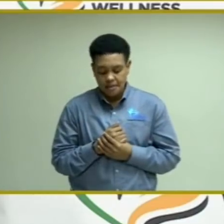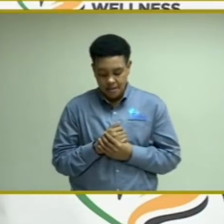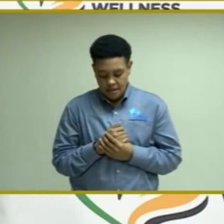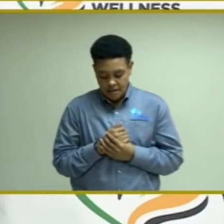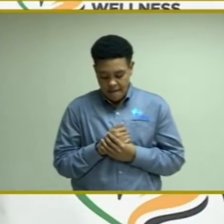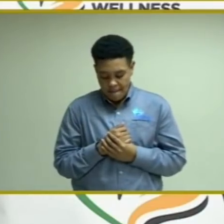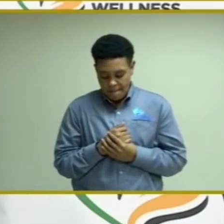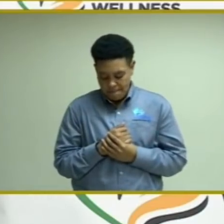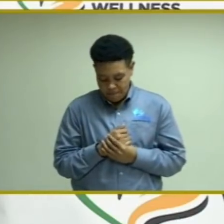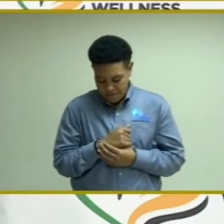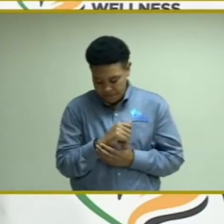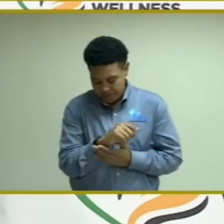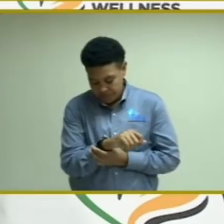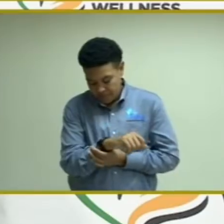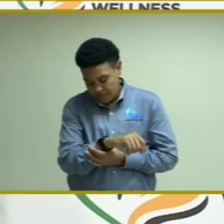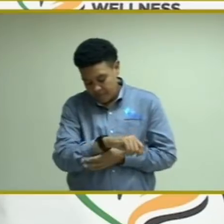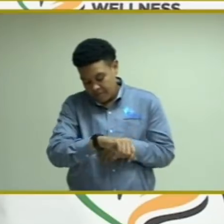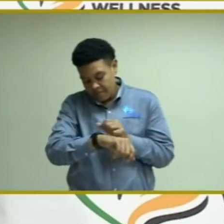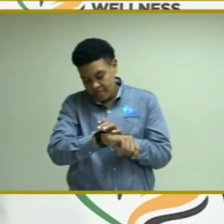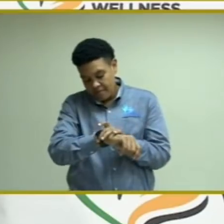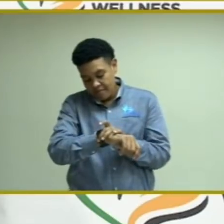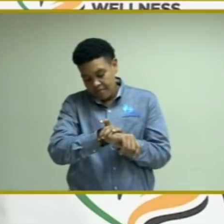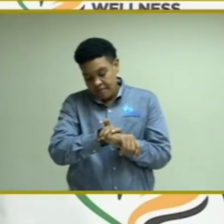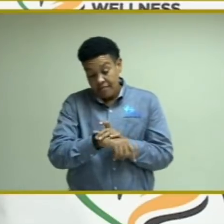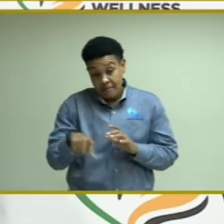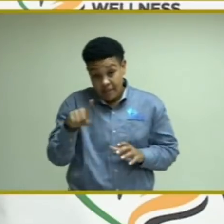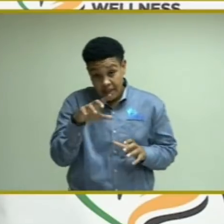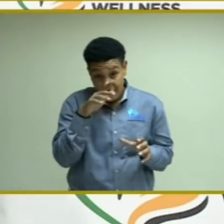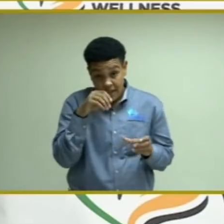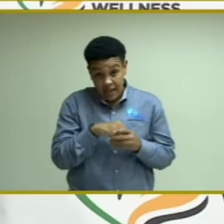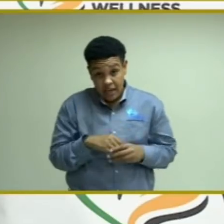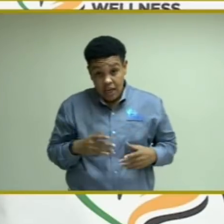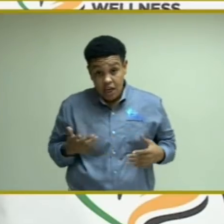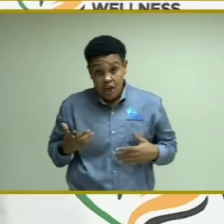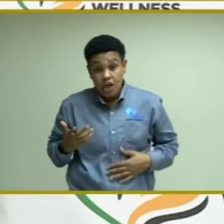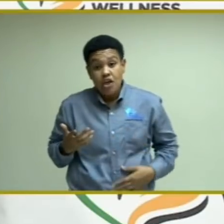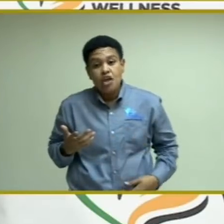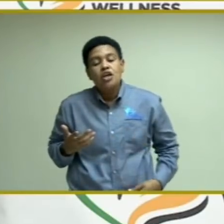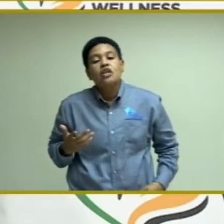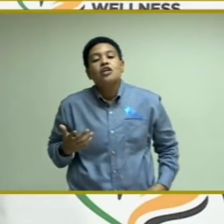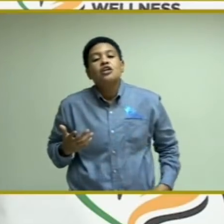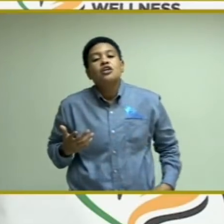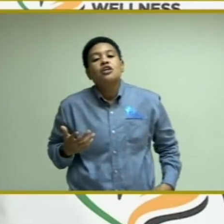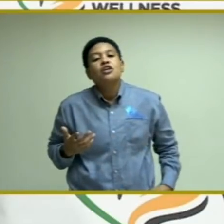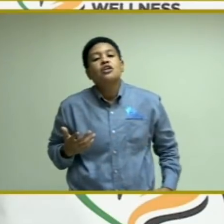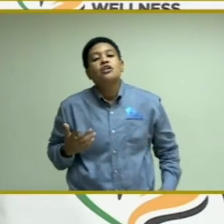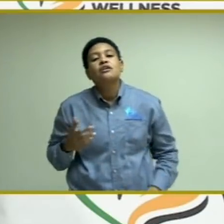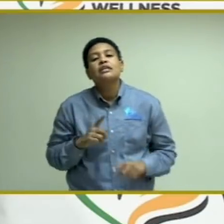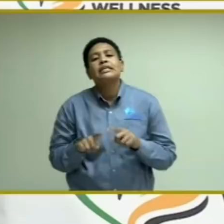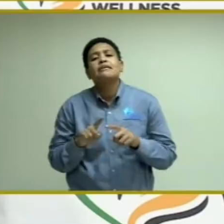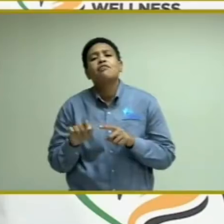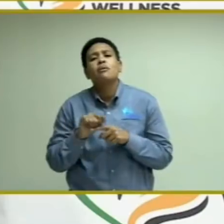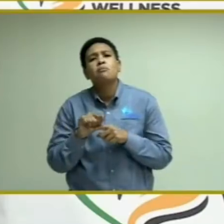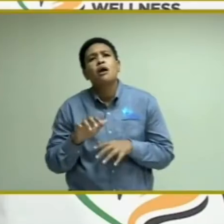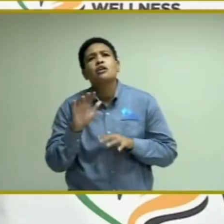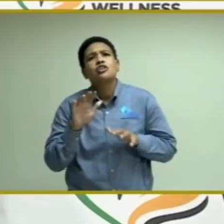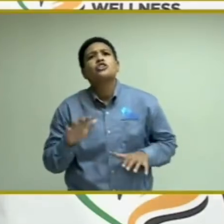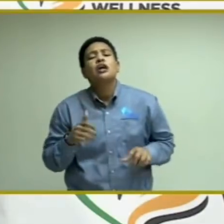pharmacies, and they have engaged the respective practitioners